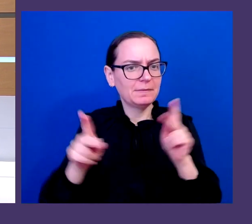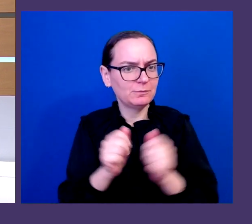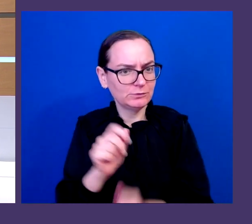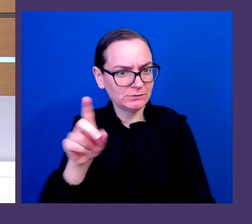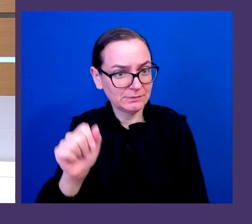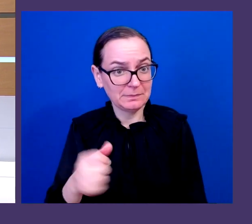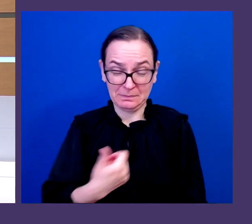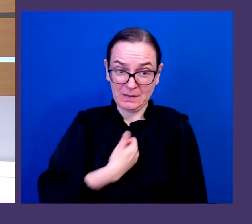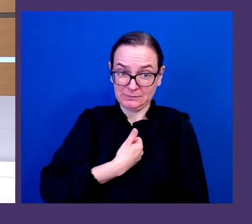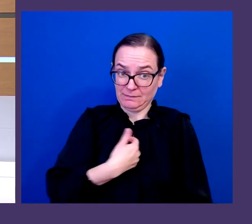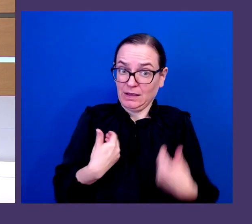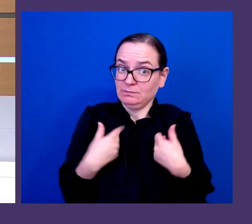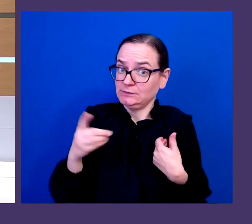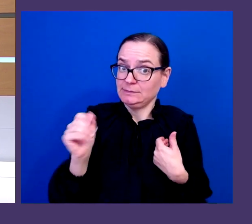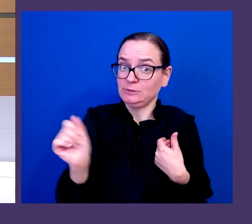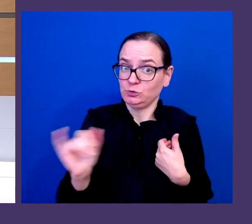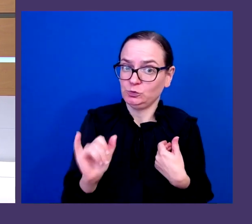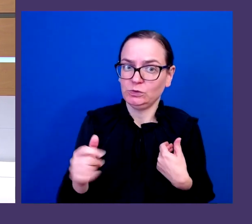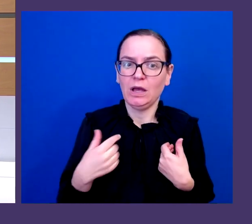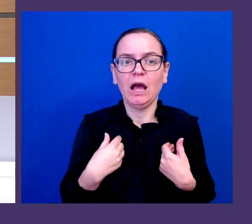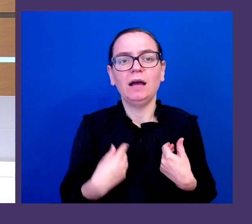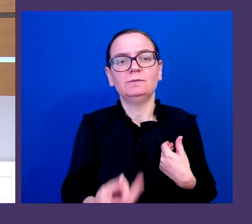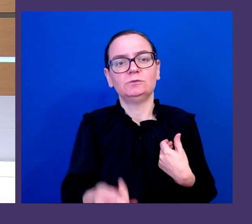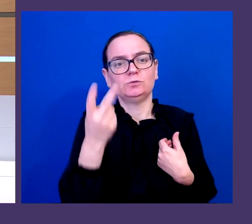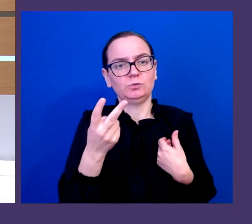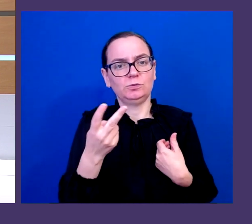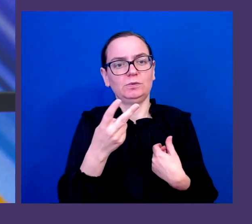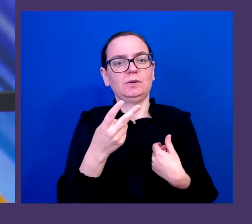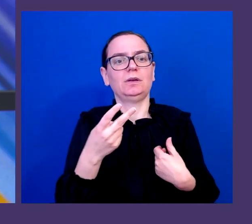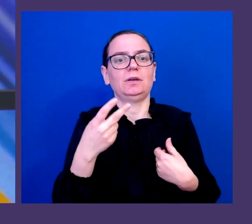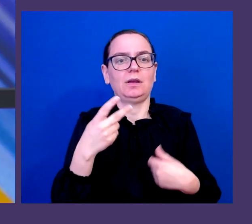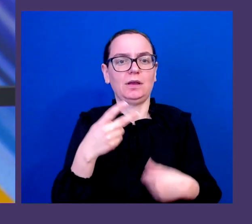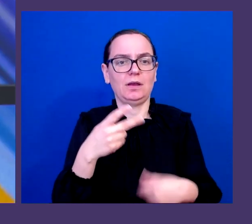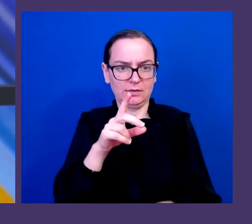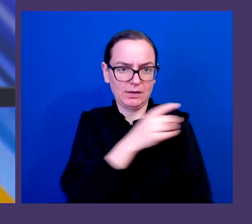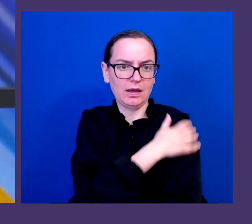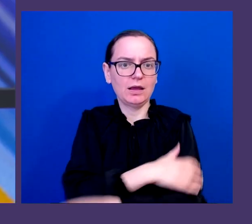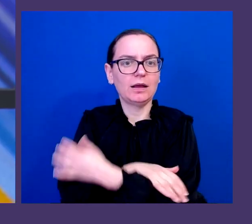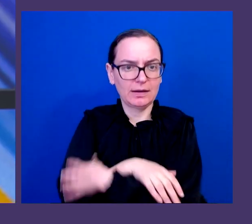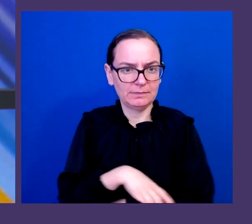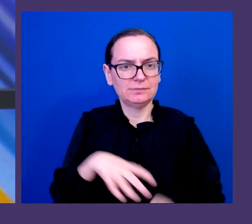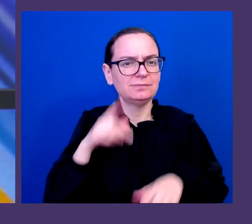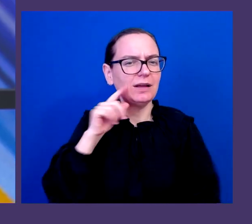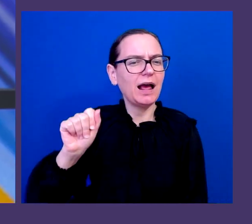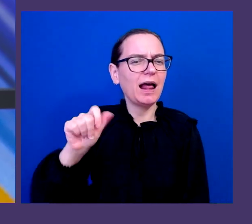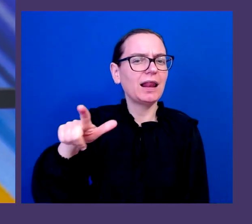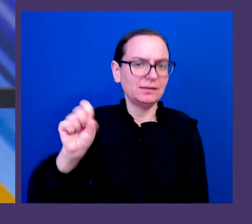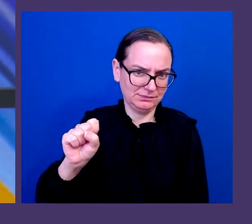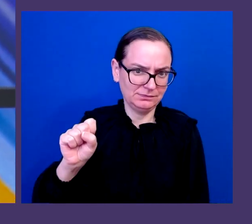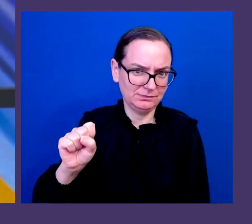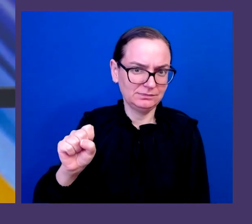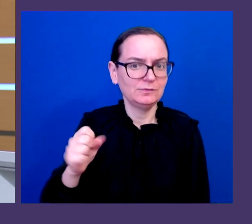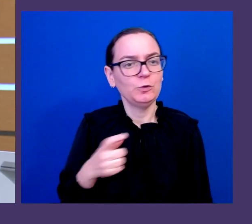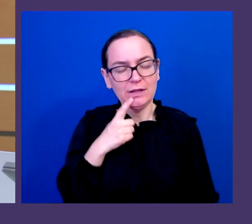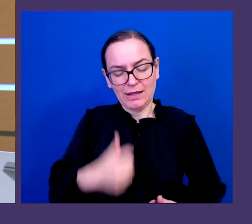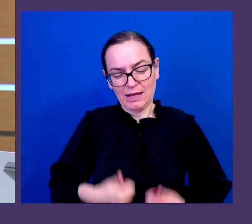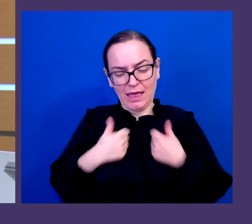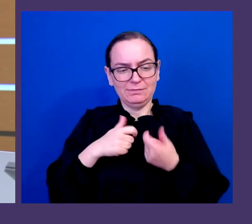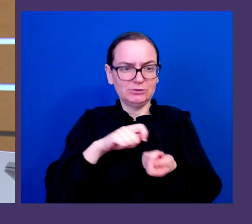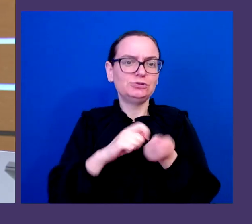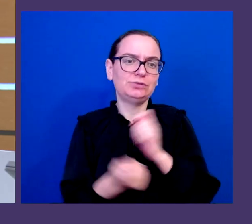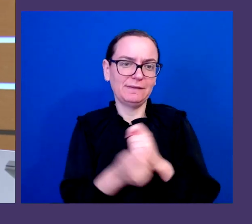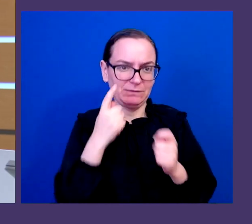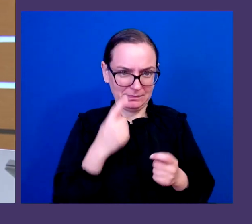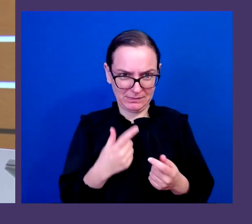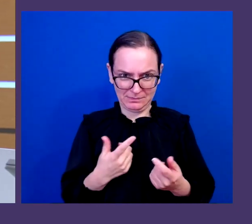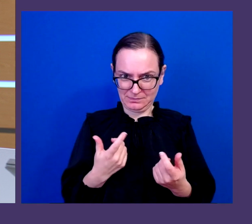has been life-changing for me and for my family because it gives so much time back. Yeah, that's so exciting. It is, as you said,